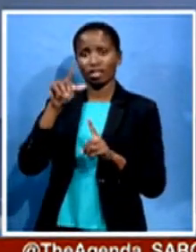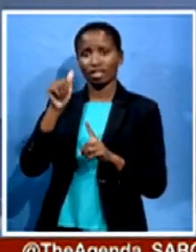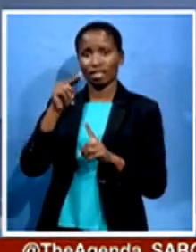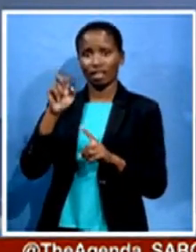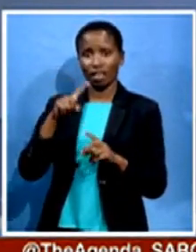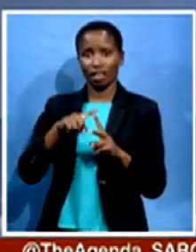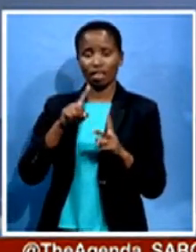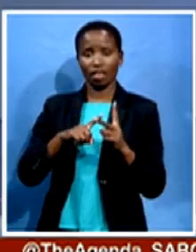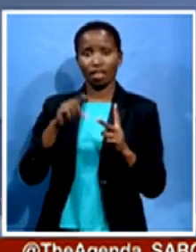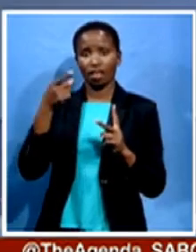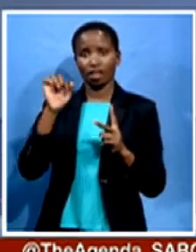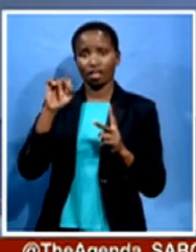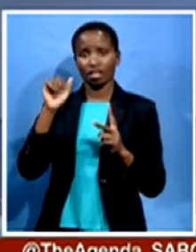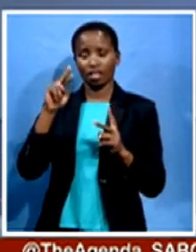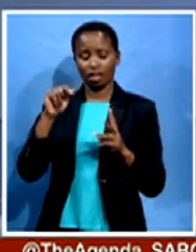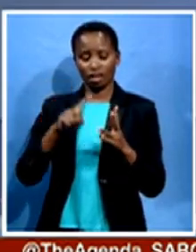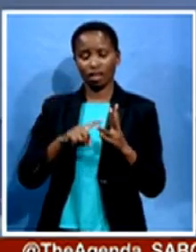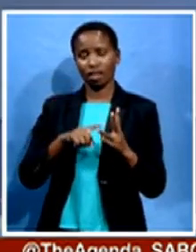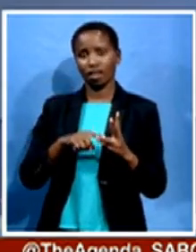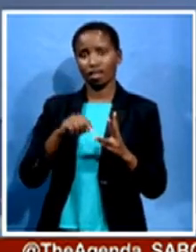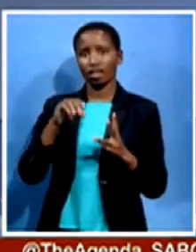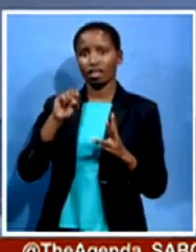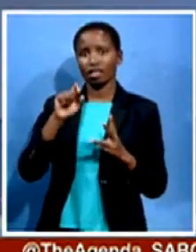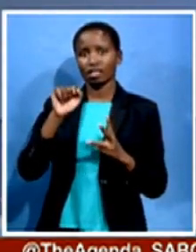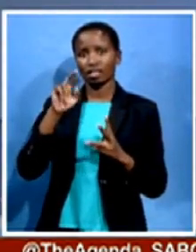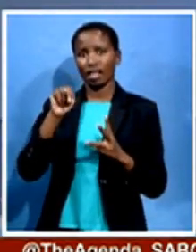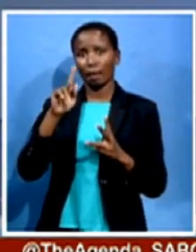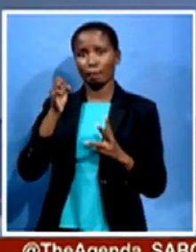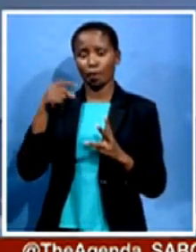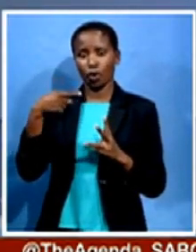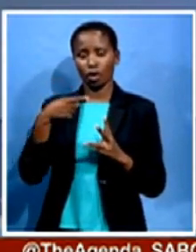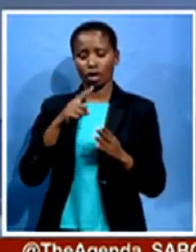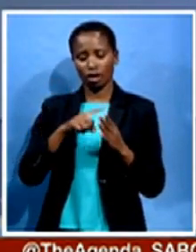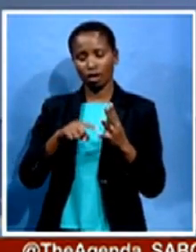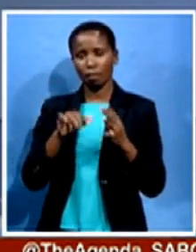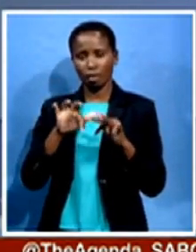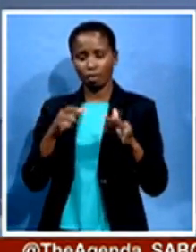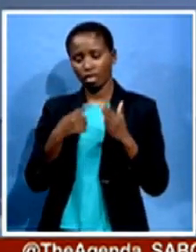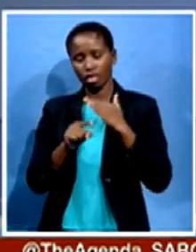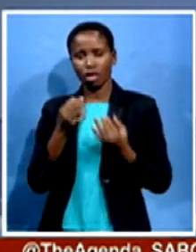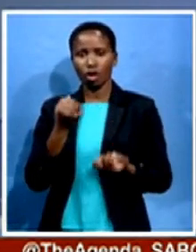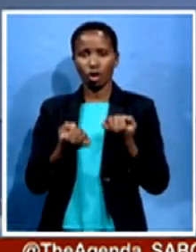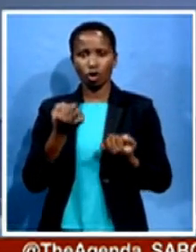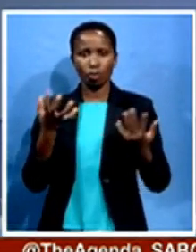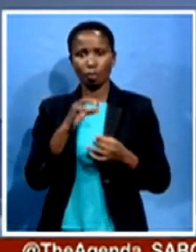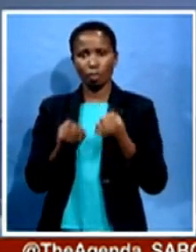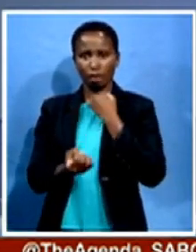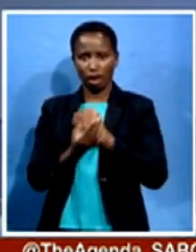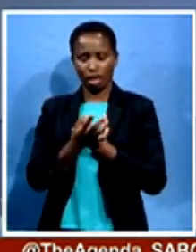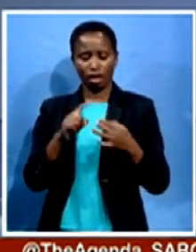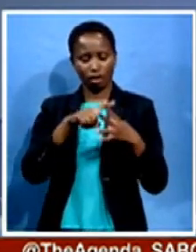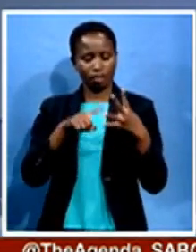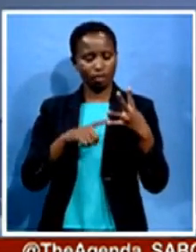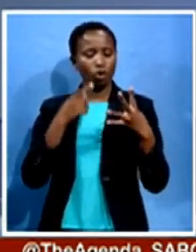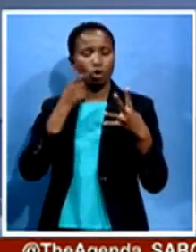are back in the Piet Retief Magistrate's Court in Mkhondo in Mpumalanga. The four men are accused of the murder of Amos and Zenzele Coka